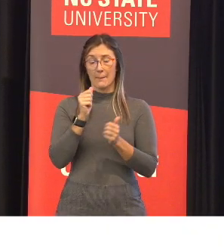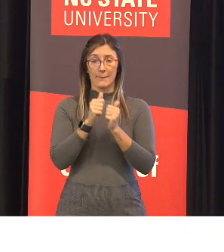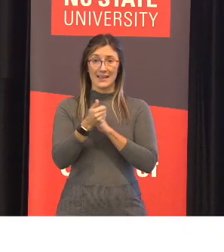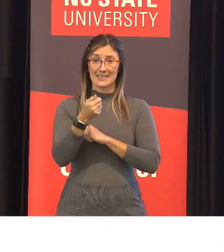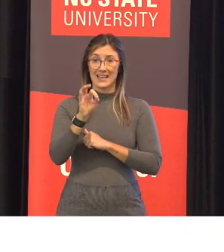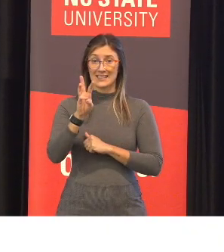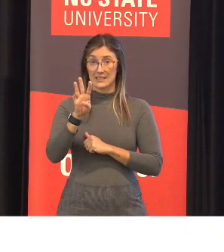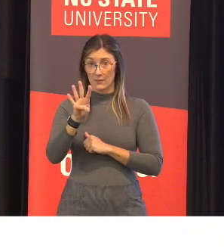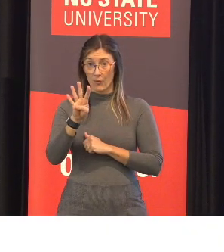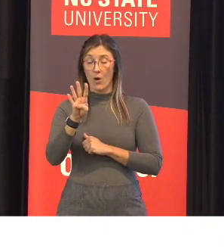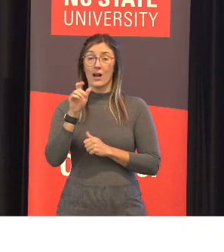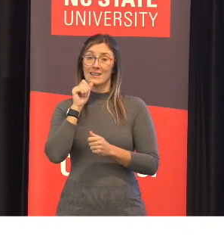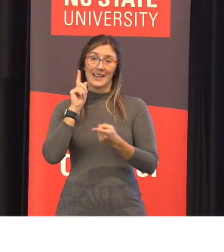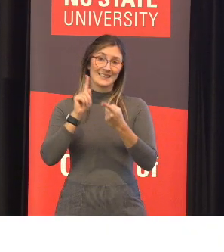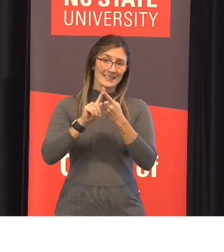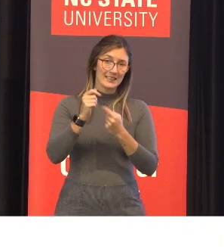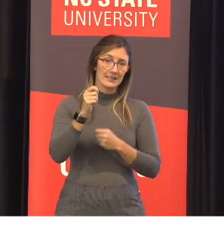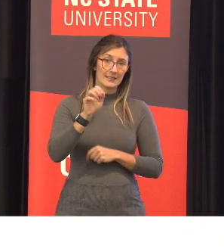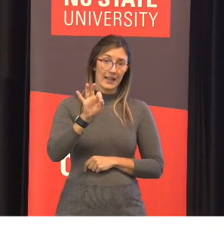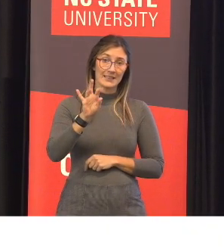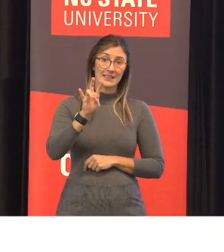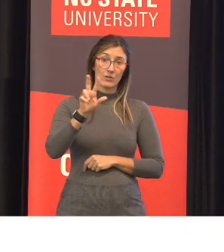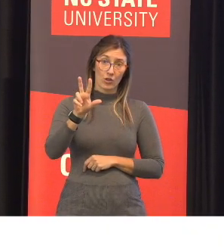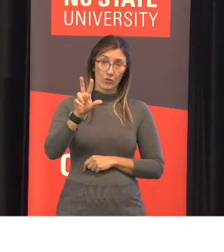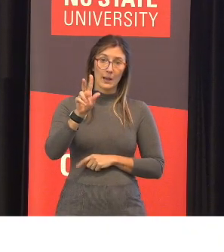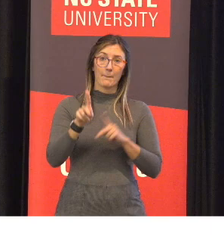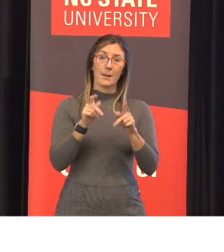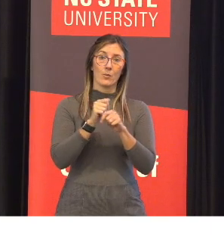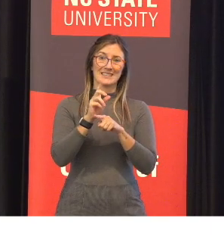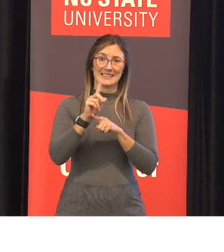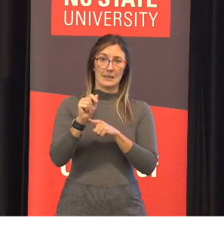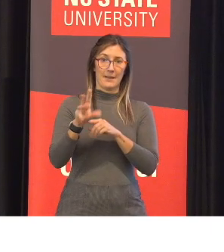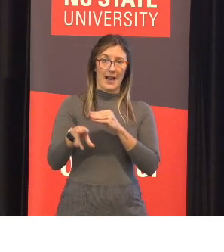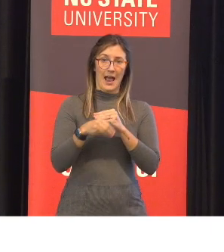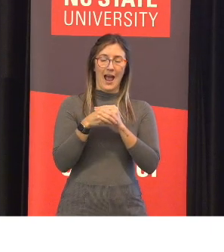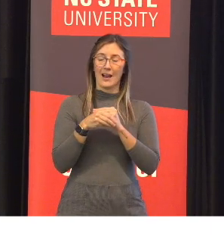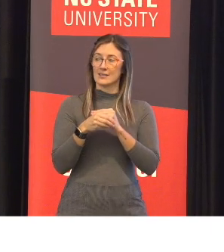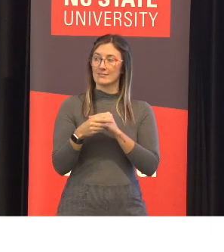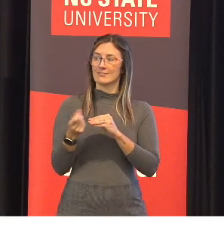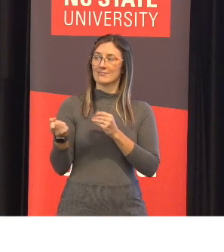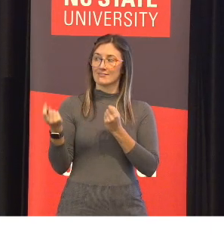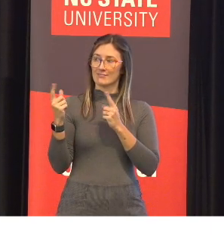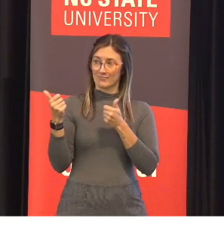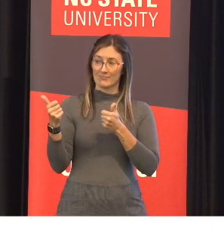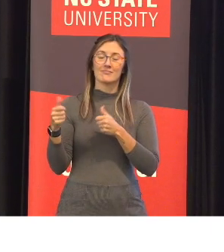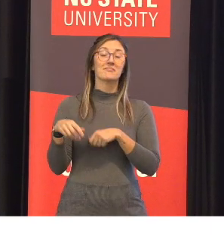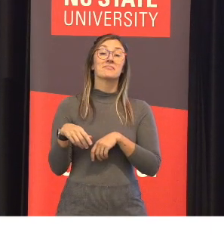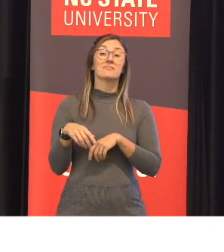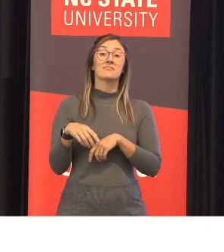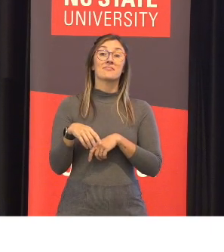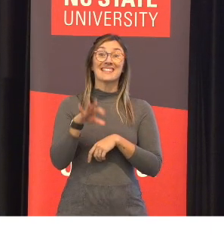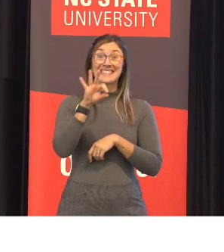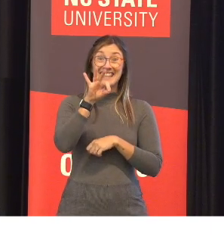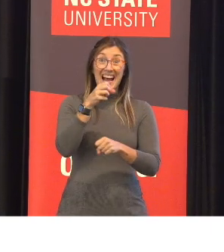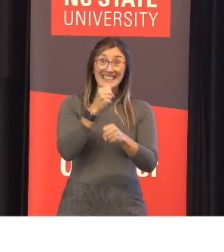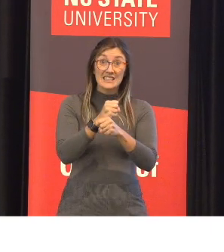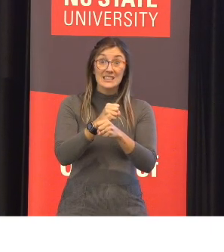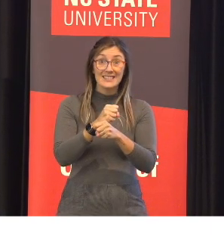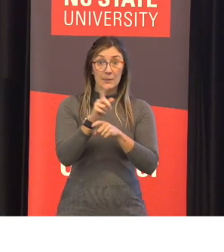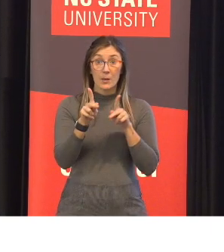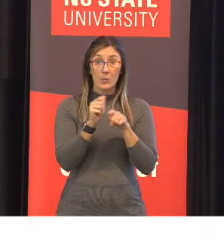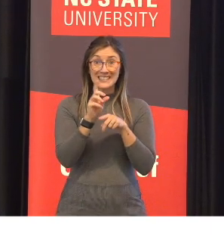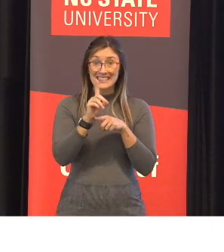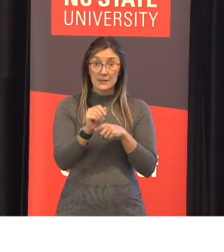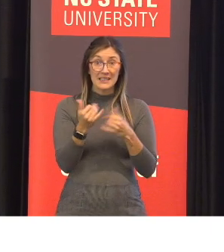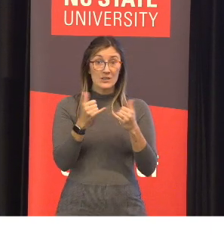until 1973. See, I got you. So even though there was 9 whole years where people with disabilities still didn't get